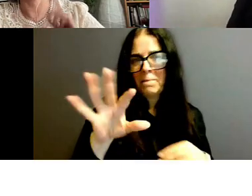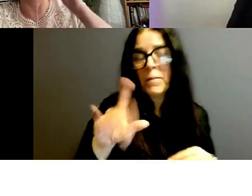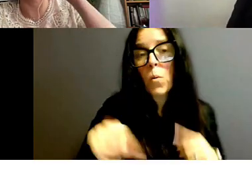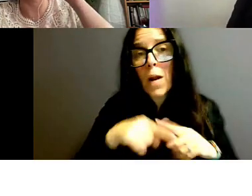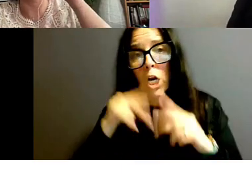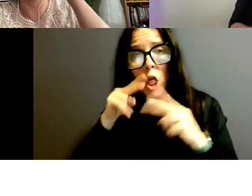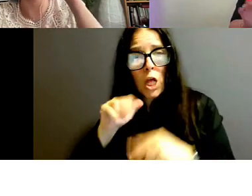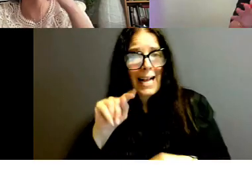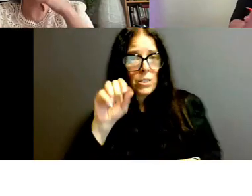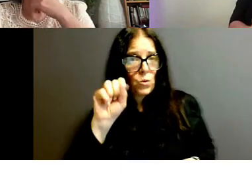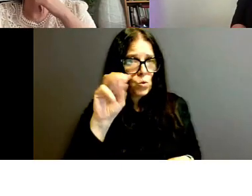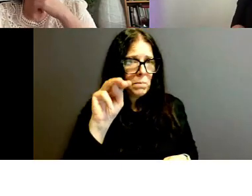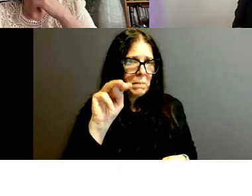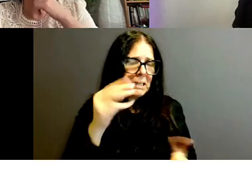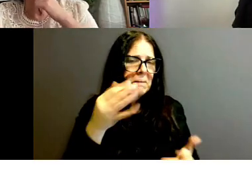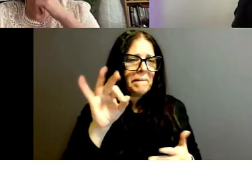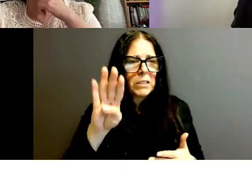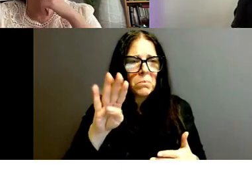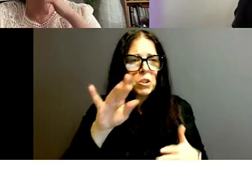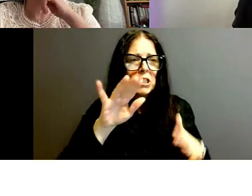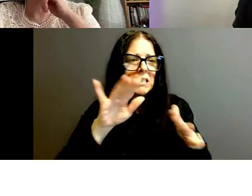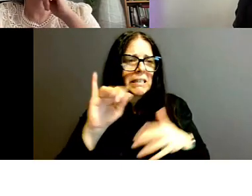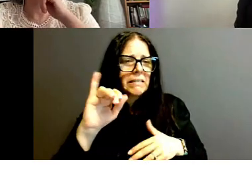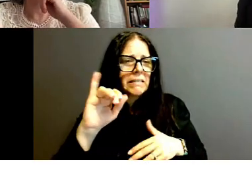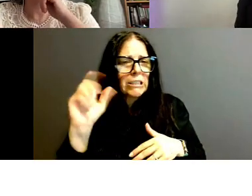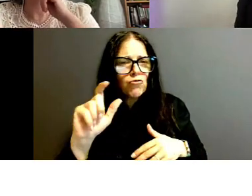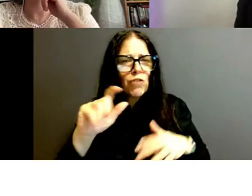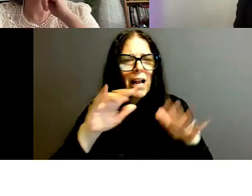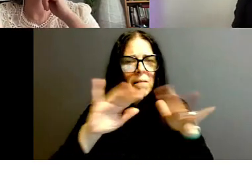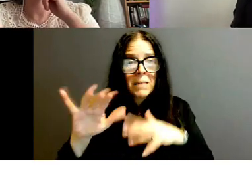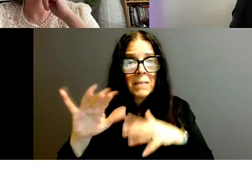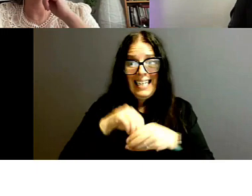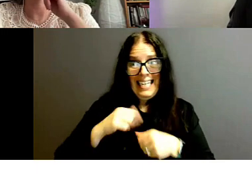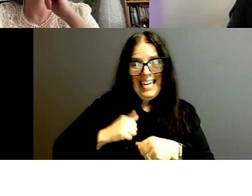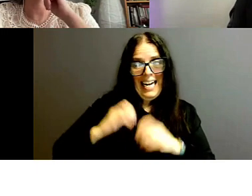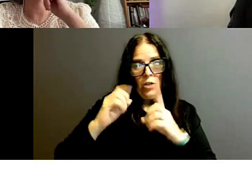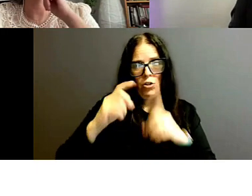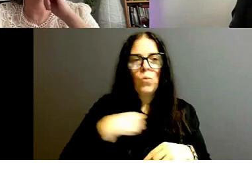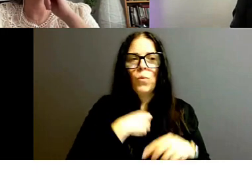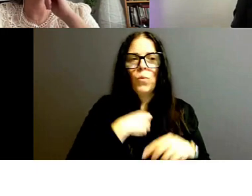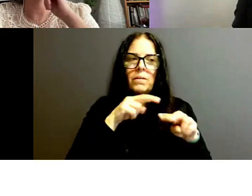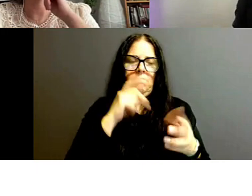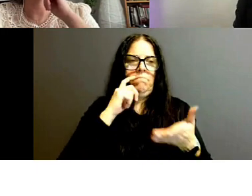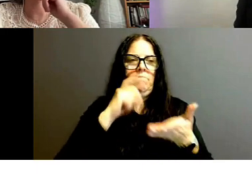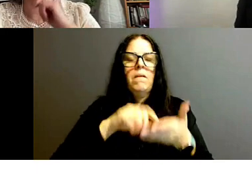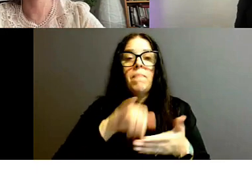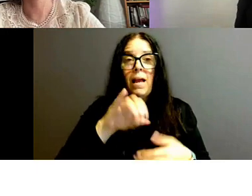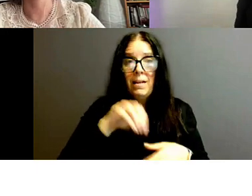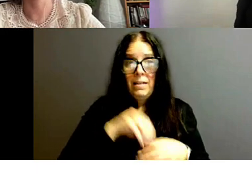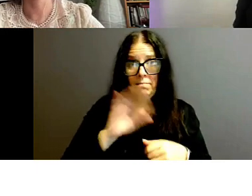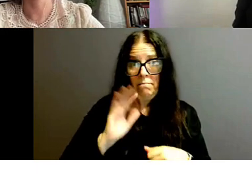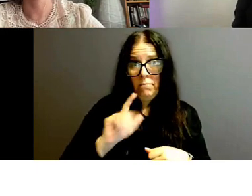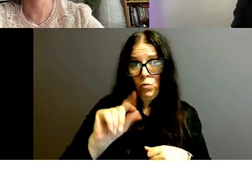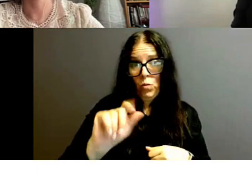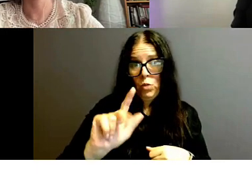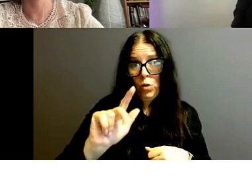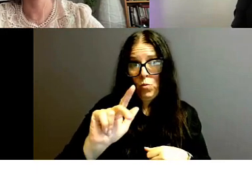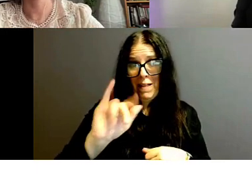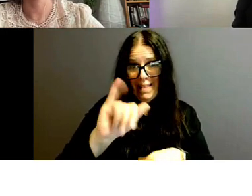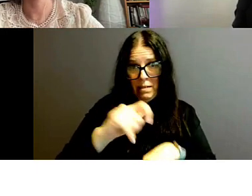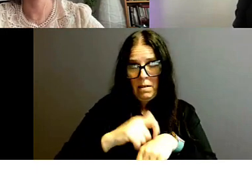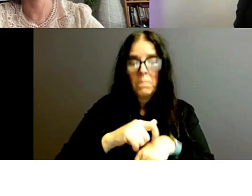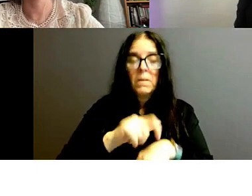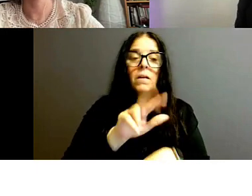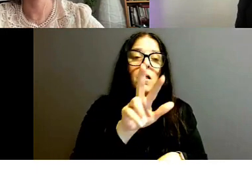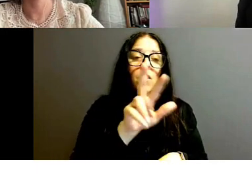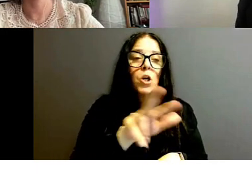media, we're looking, and this is Canadian, in Canadian education, we're looking that in 2023,